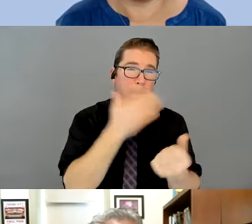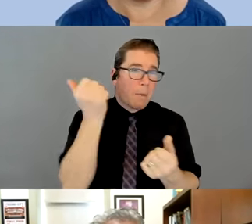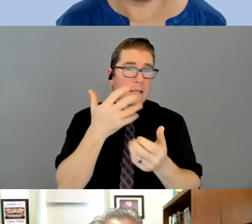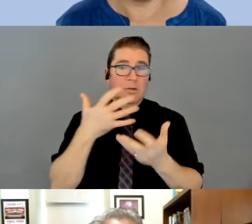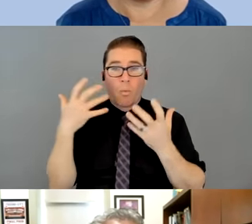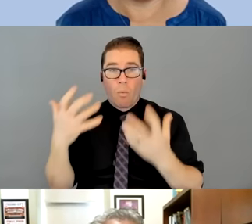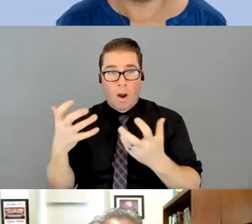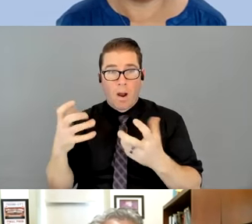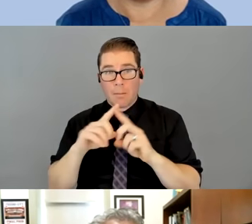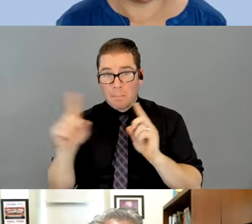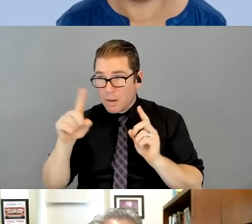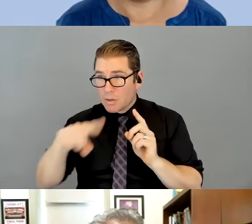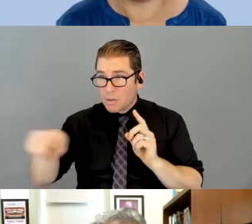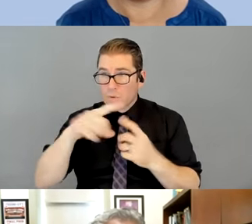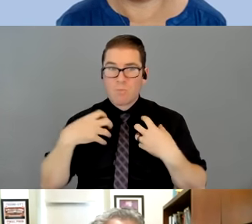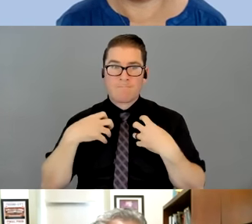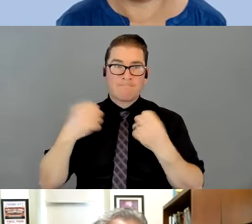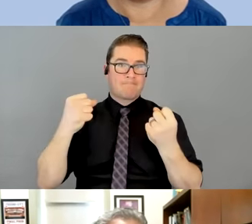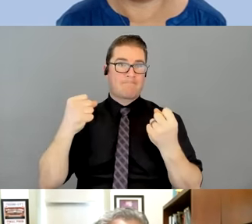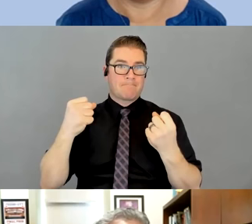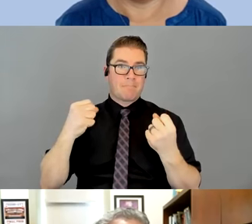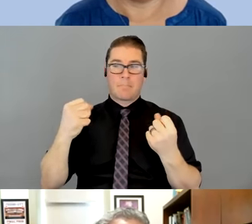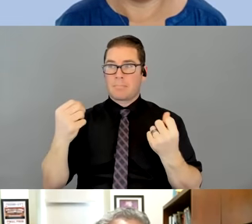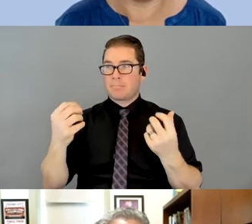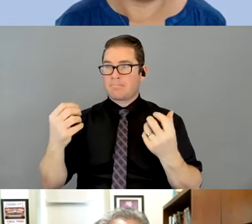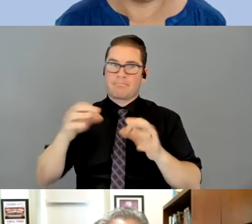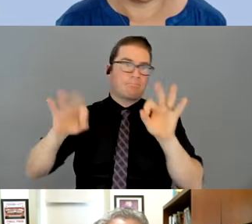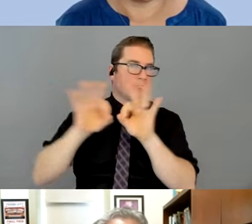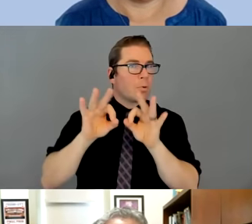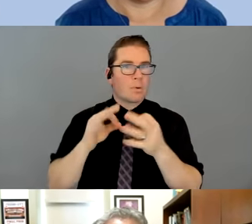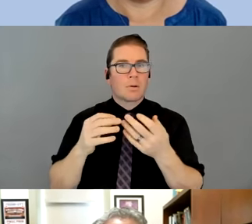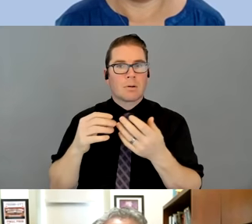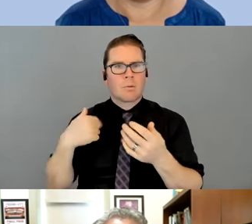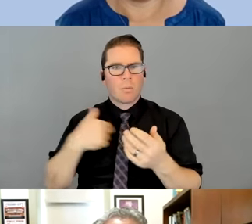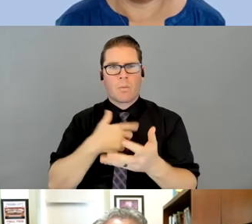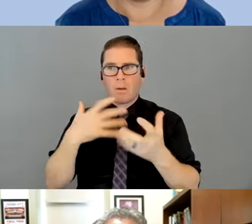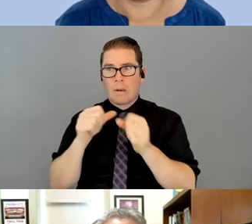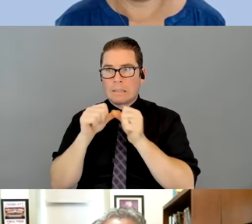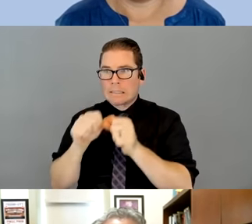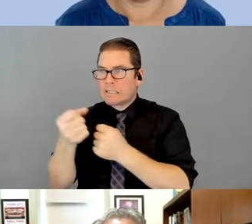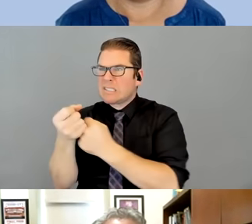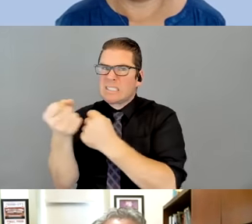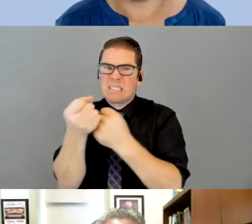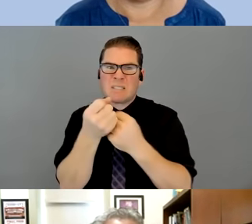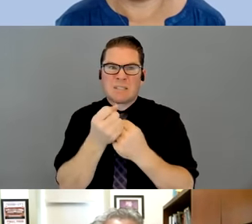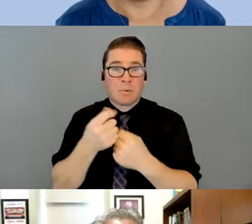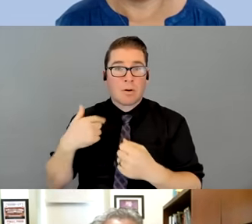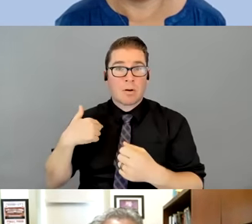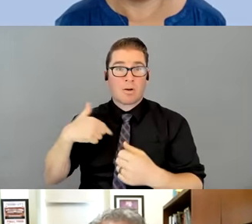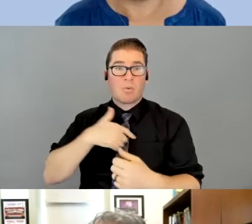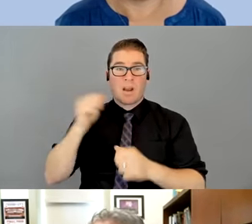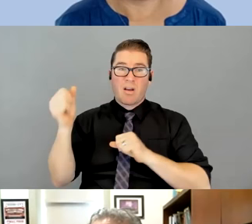we need to keep you happy and healthy. And we learn from each other. We've all been through trauma, whether you want to admit it or